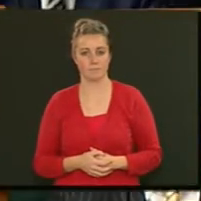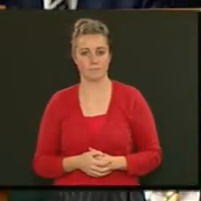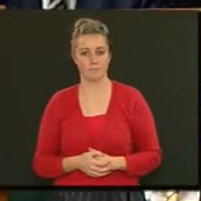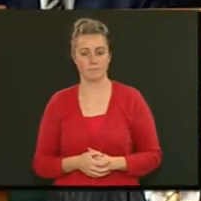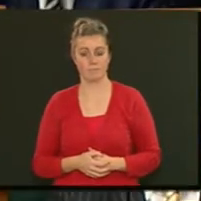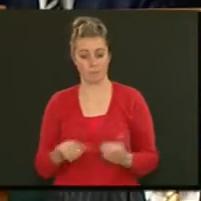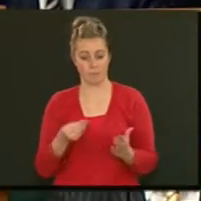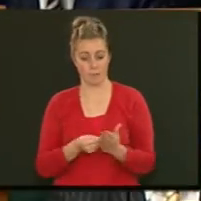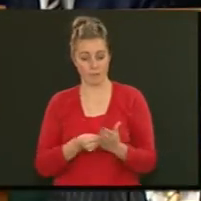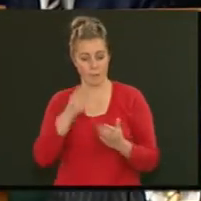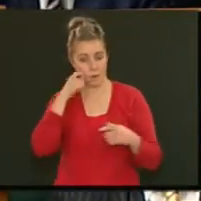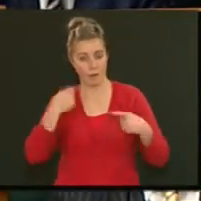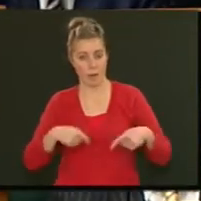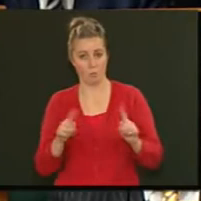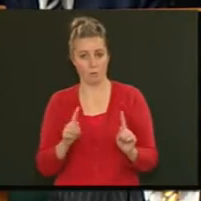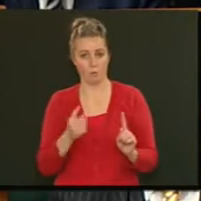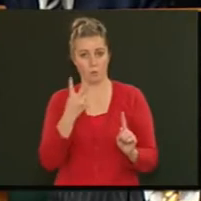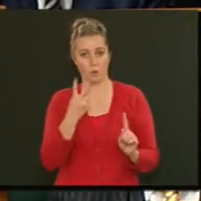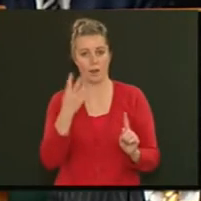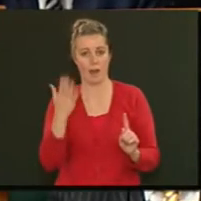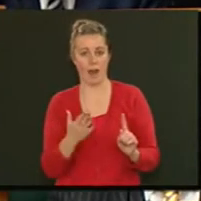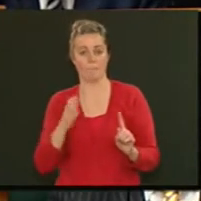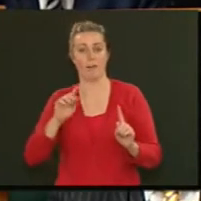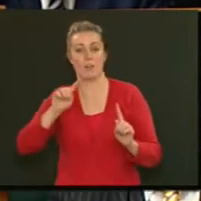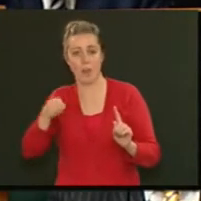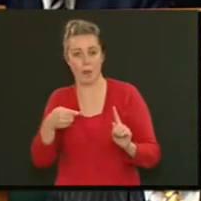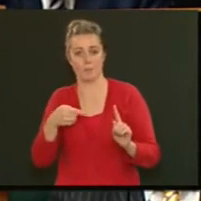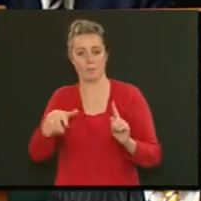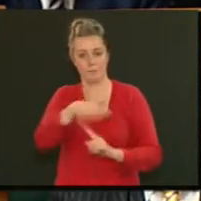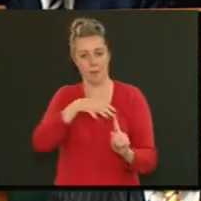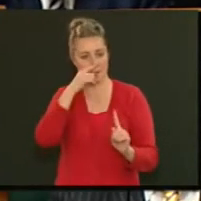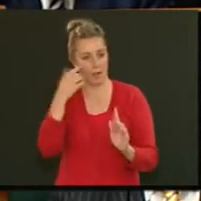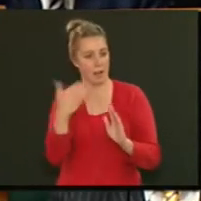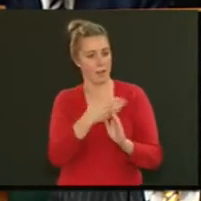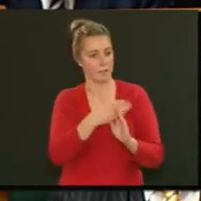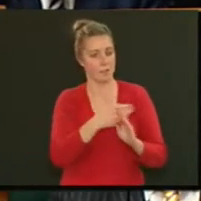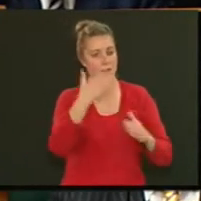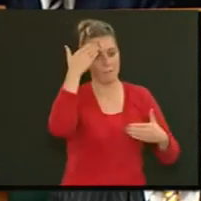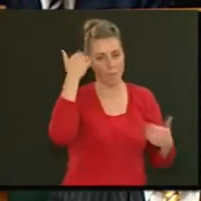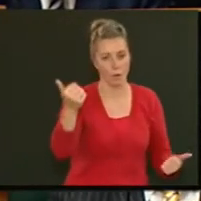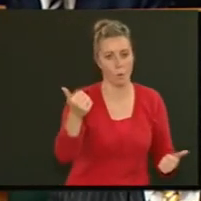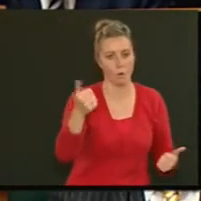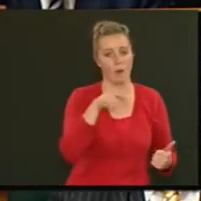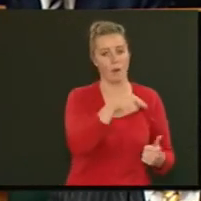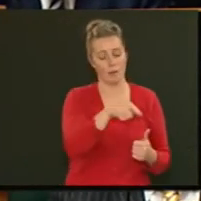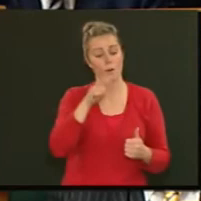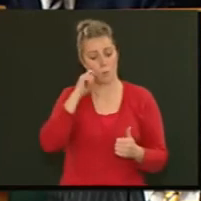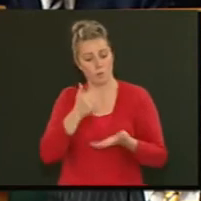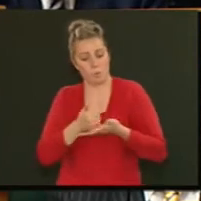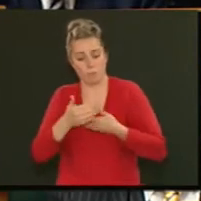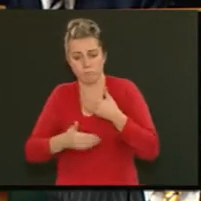The funding will allow for an extra 2,500 families to access whānau ora and additional support for the